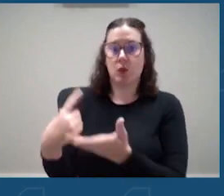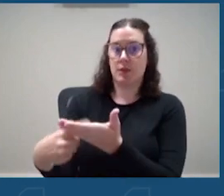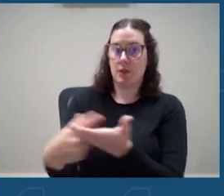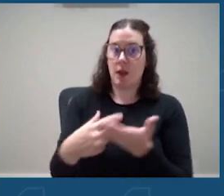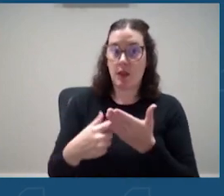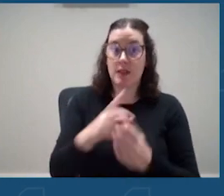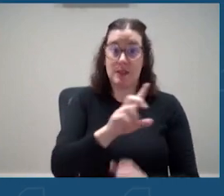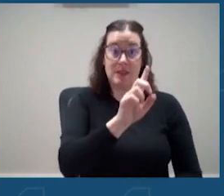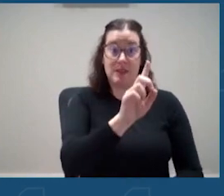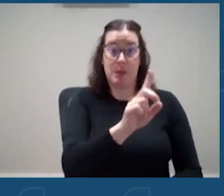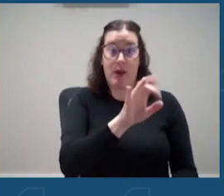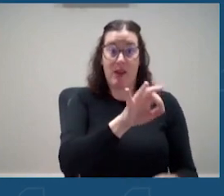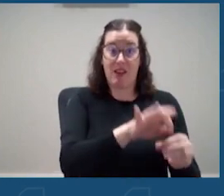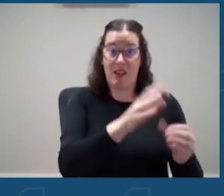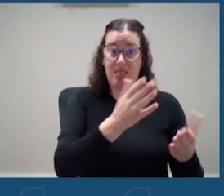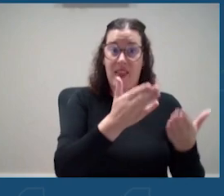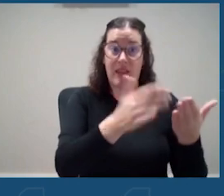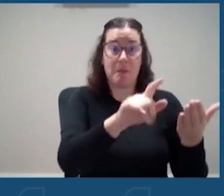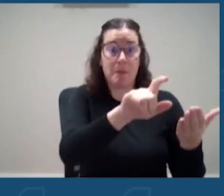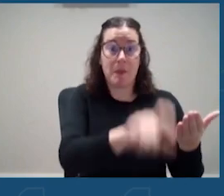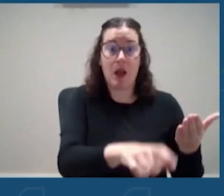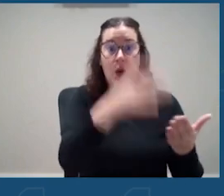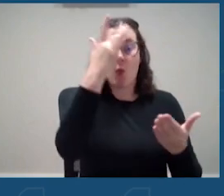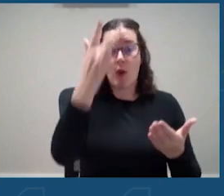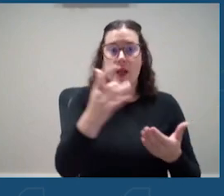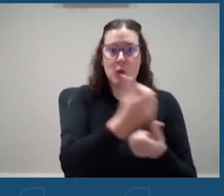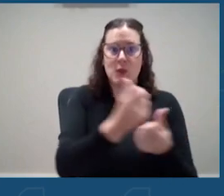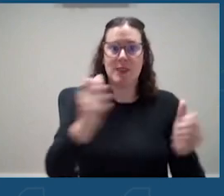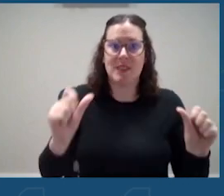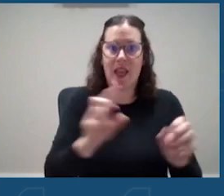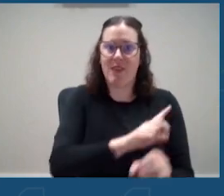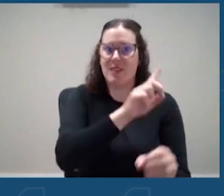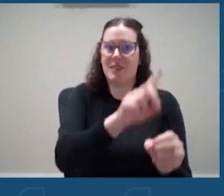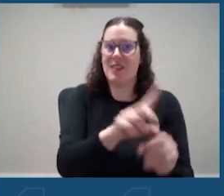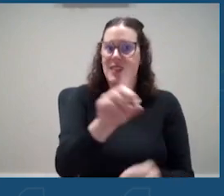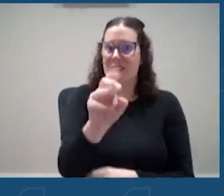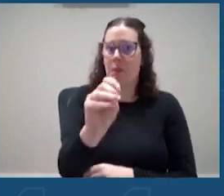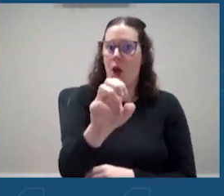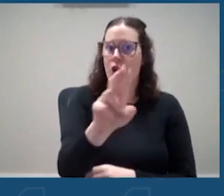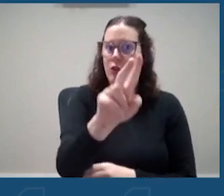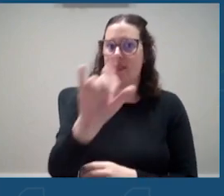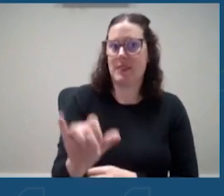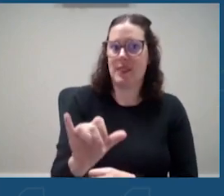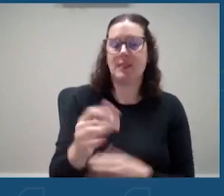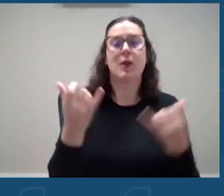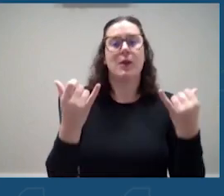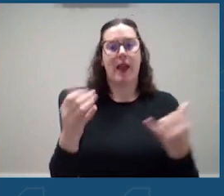is exactly what's on the line, the protection of our democracy and our values. So, Jamie Harrison, take it away.